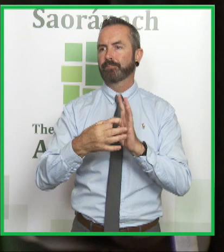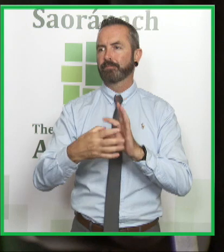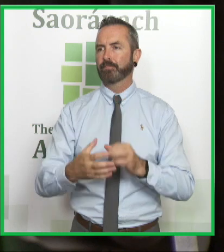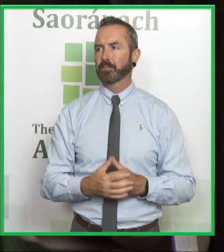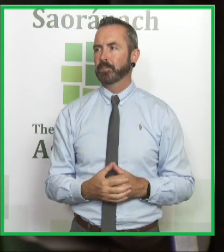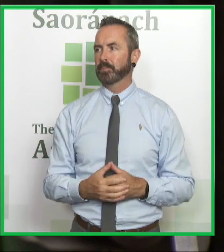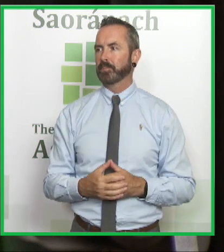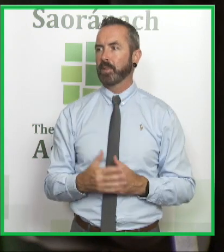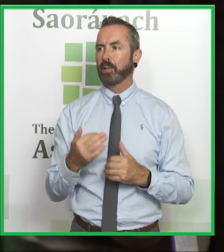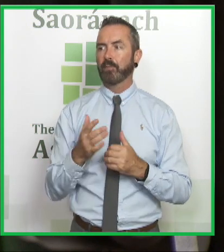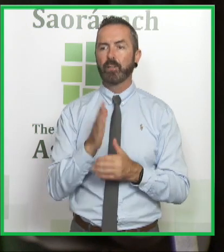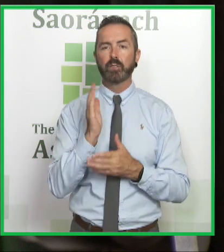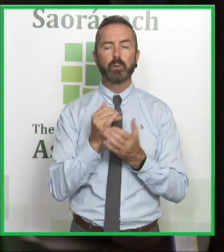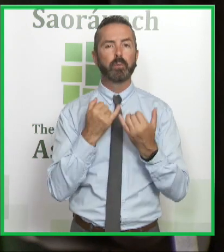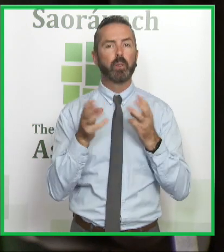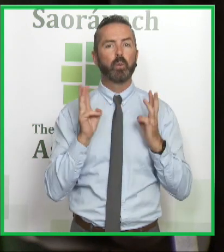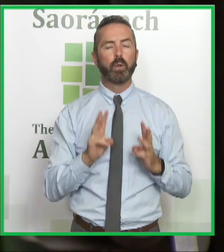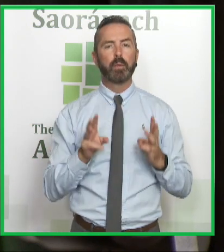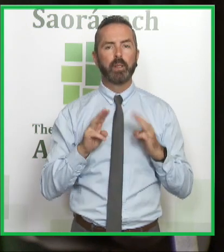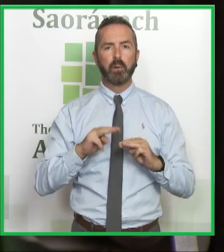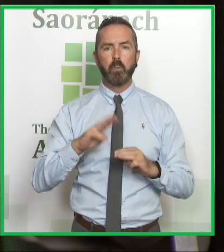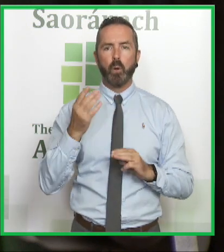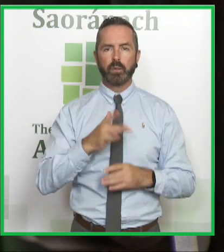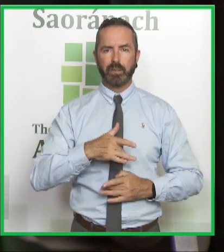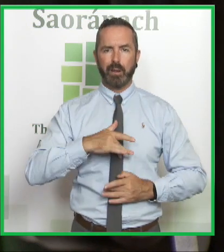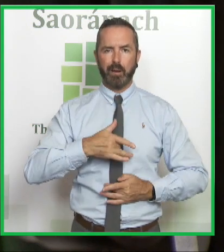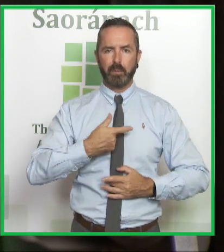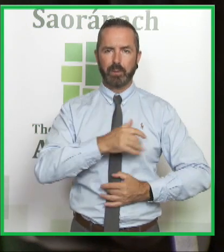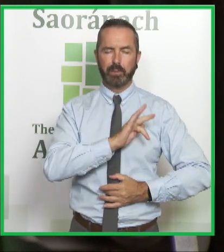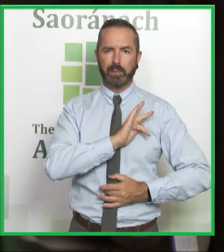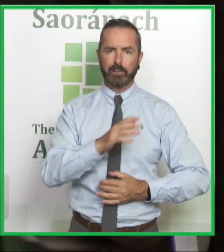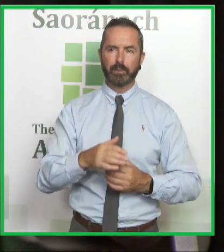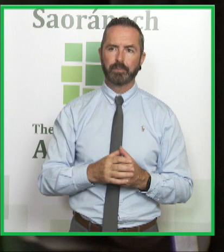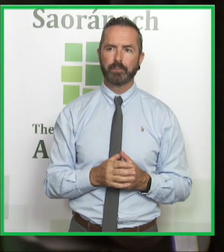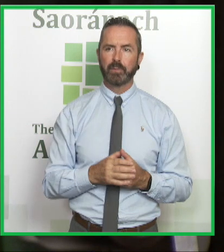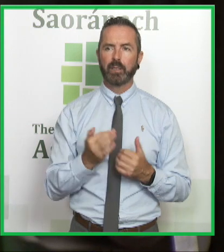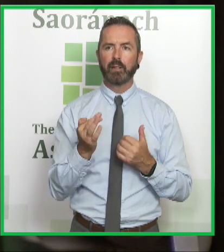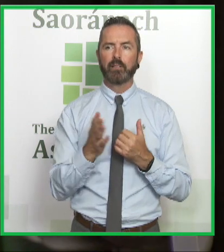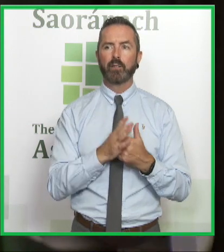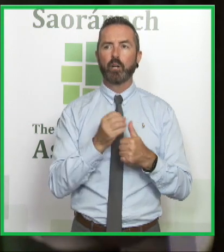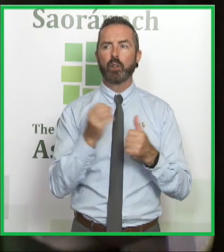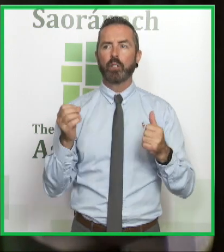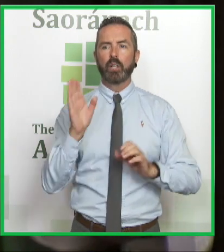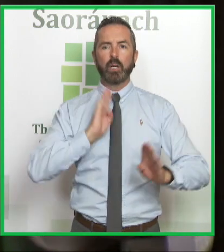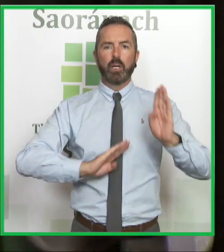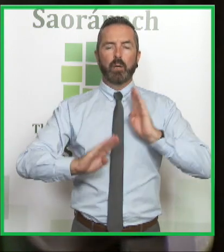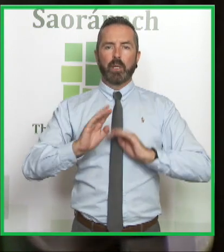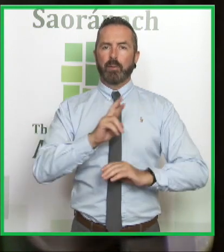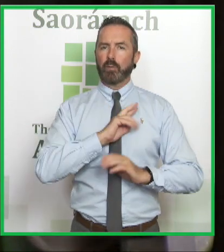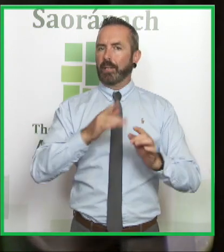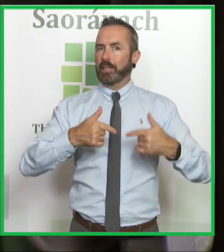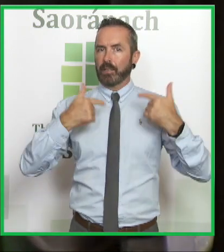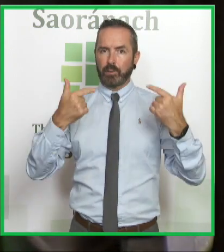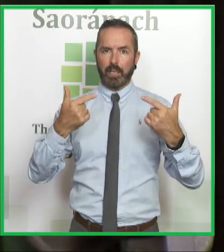some, especially women, the majority of the harm caused is often to themselves. For others, their behaviour can be highly